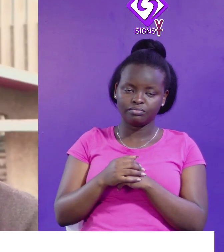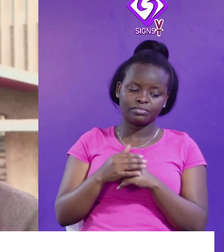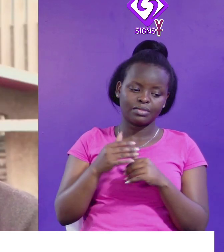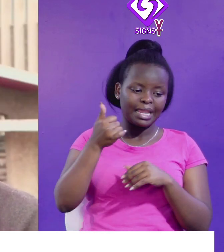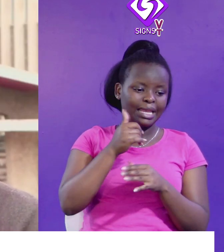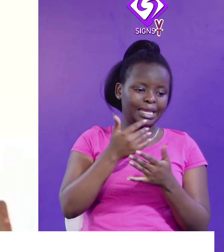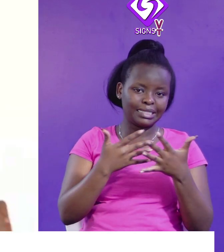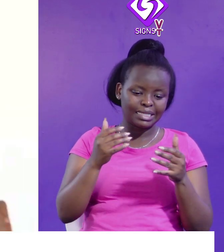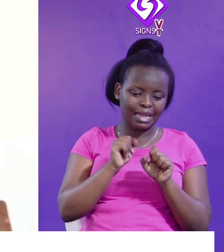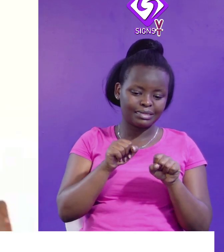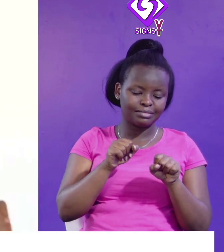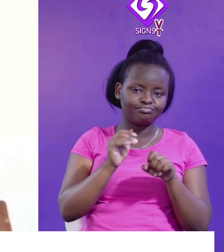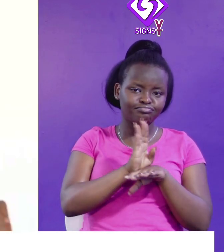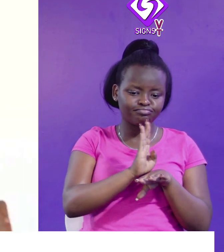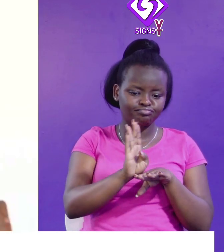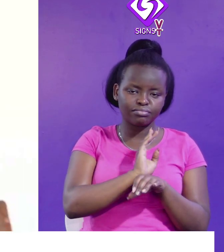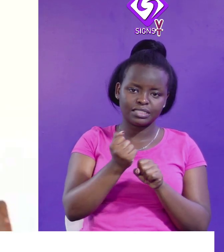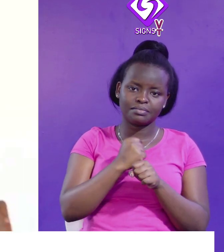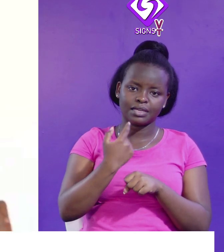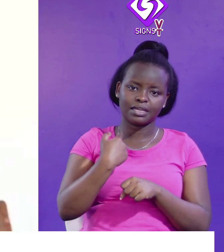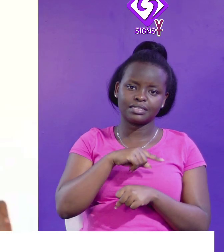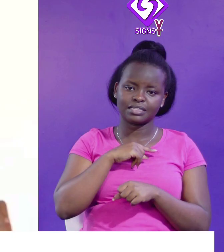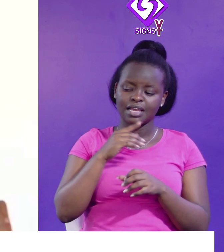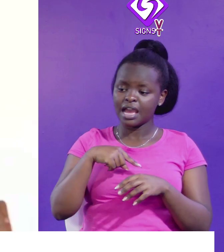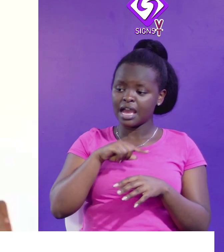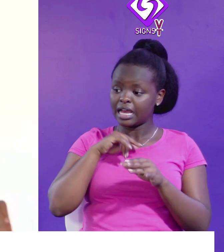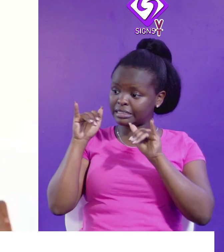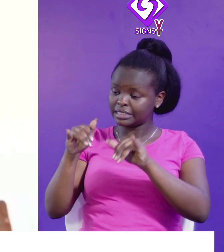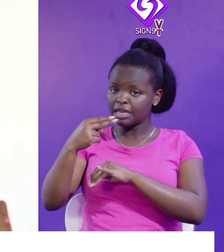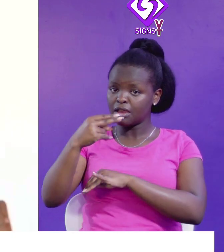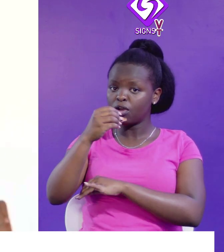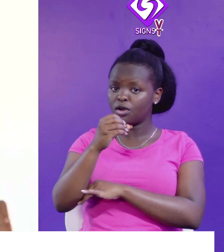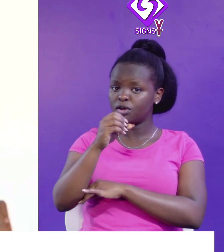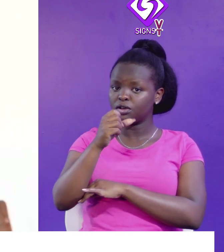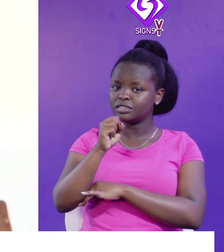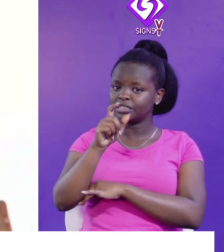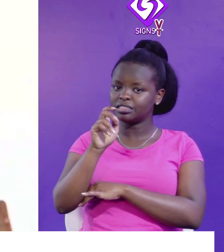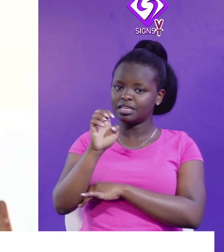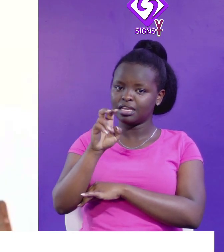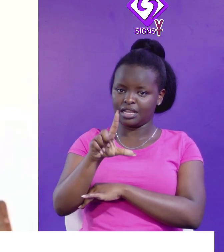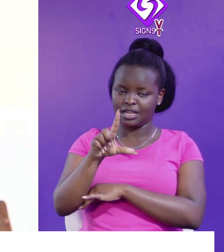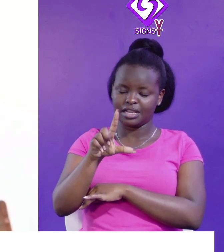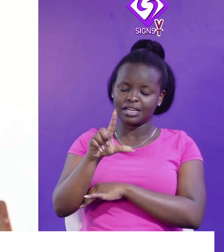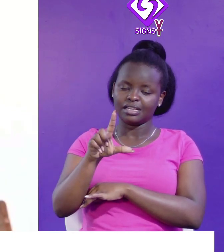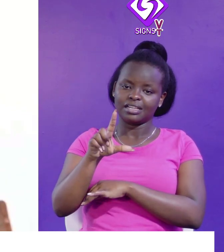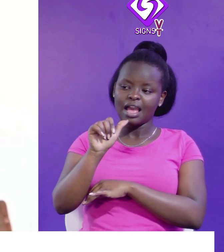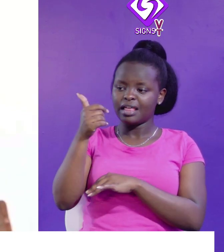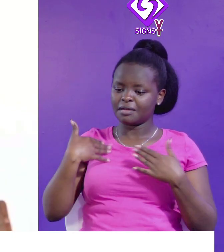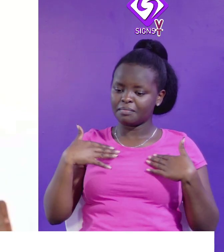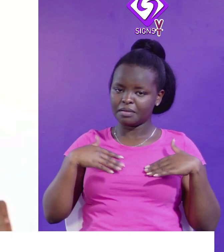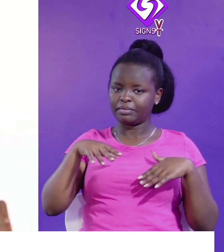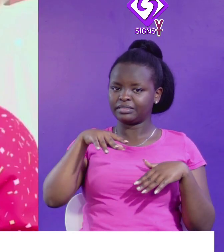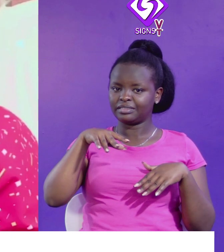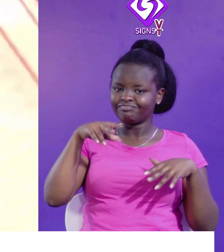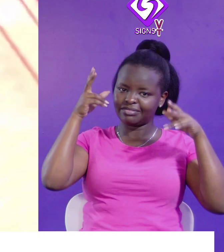can keep us busy. Tunakaa hostel bila kuenda classes So unapata watu wengine wana engage in evil things like kuvuta mbangi,